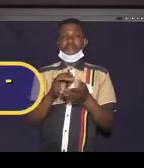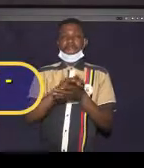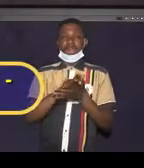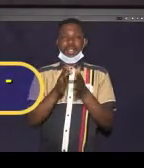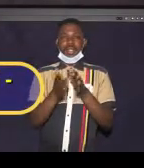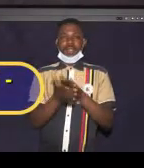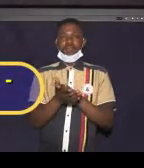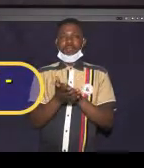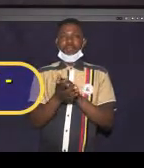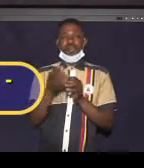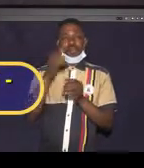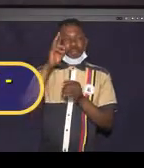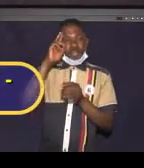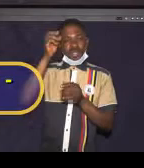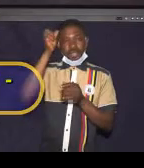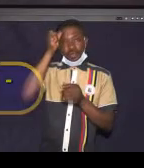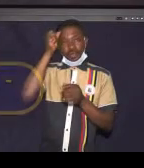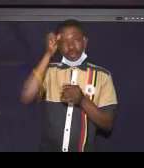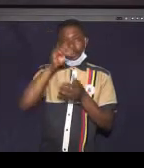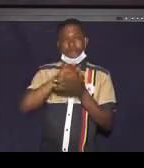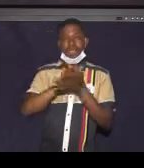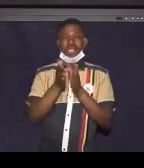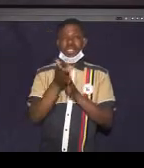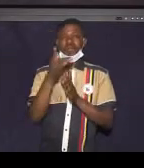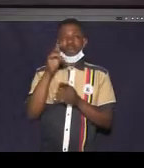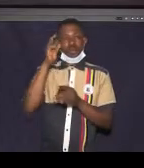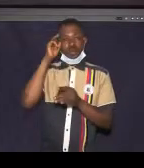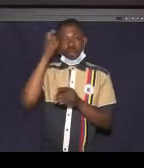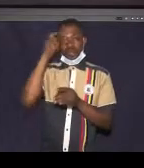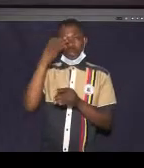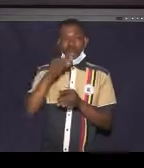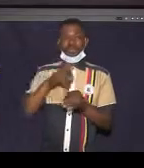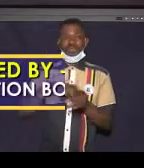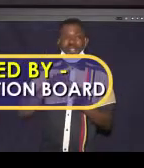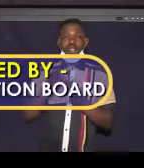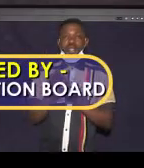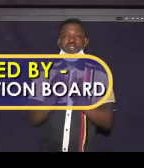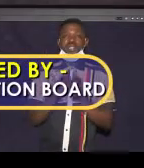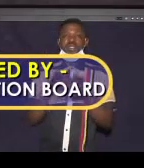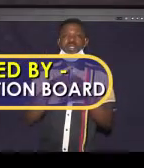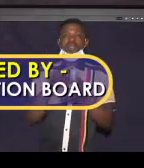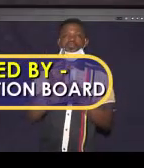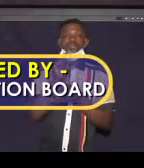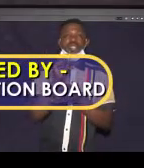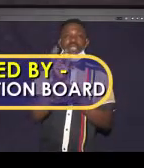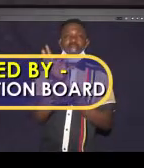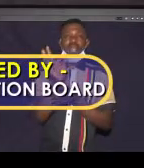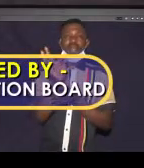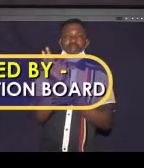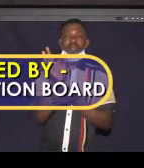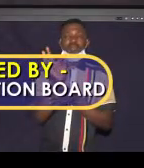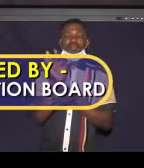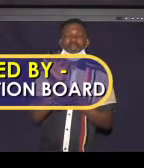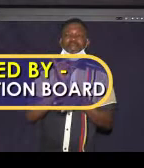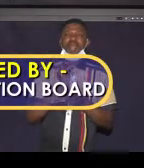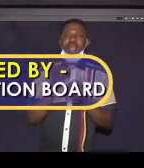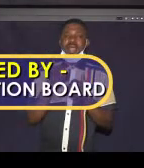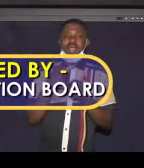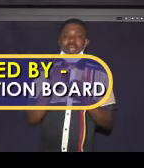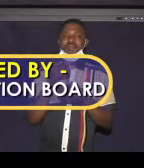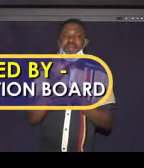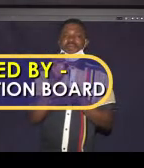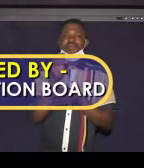Became. Mr. Sanwo-Olu became the governor of Lagos State in 2019. I